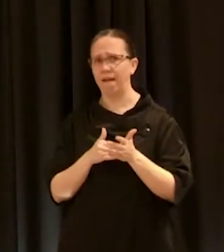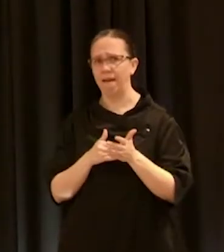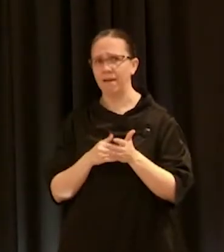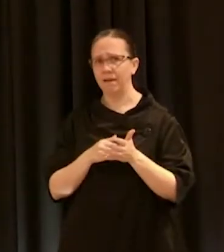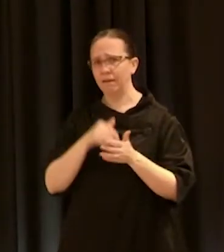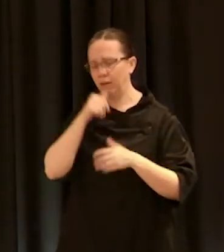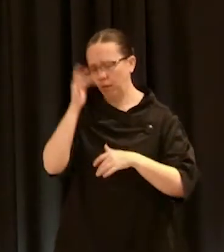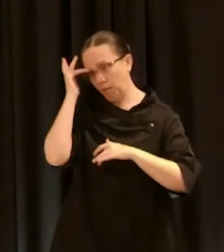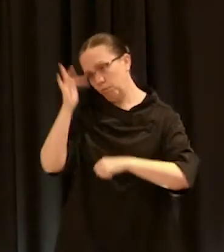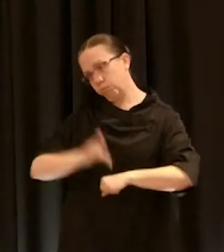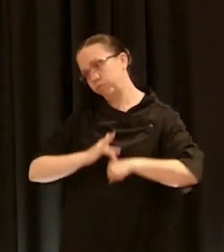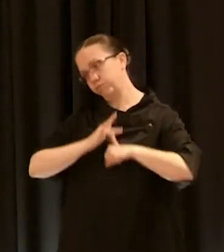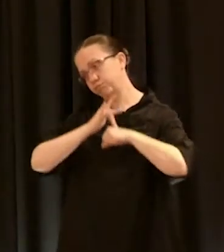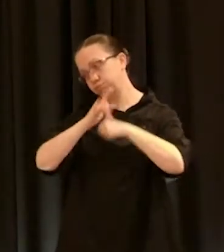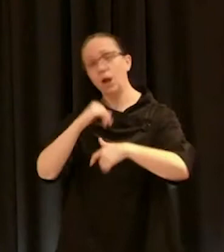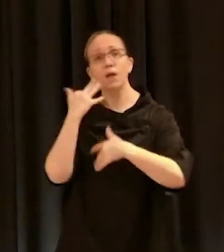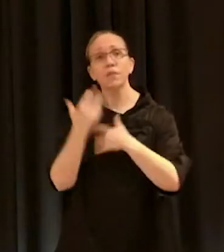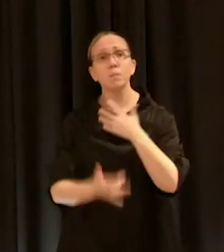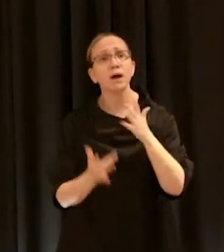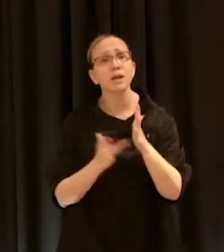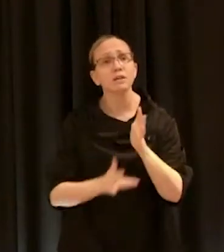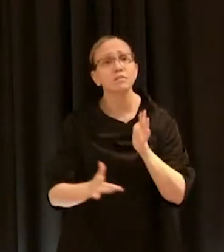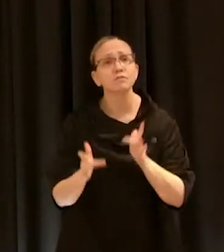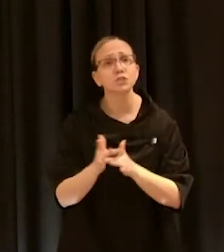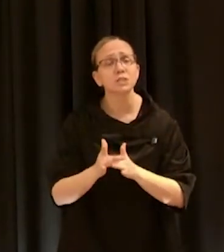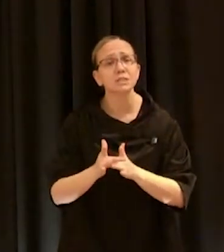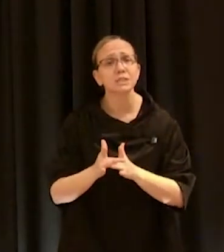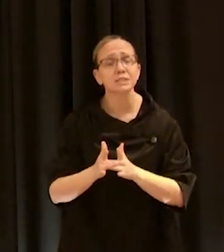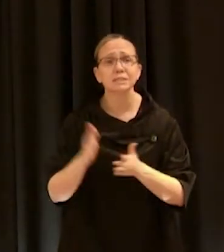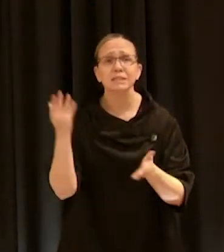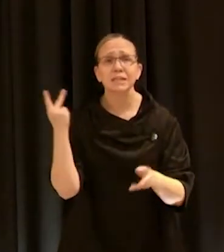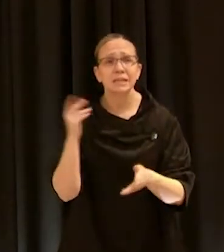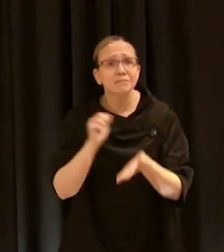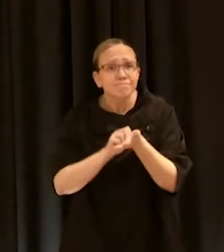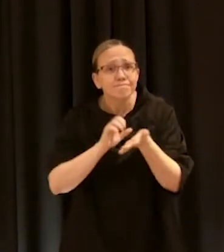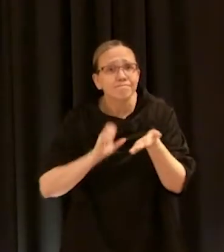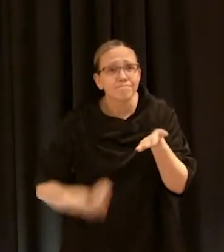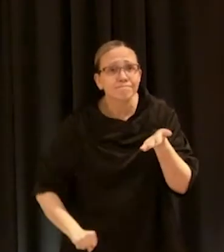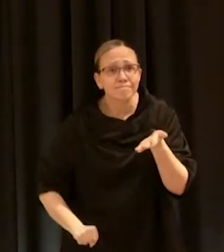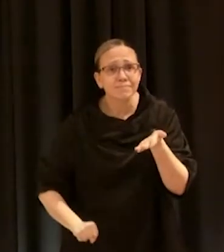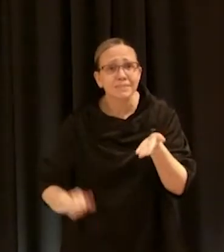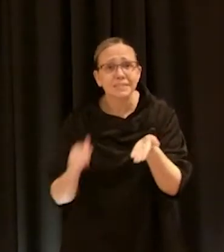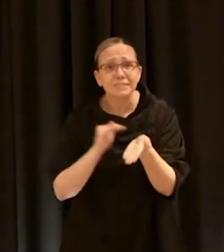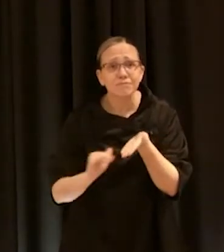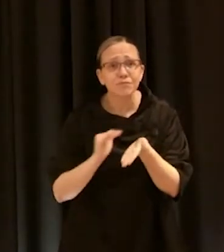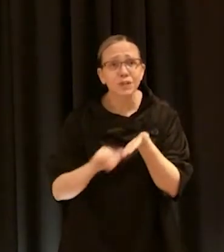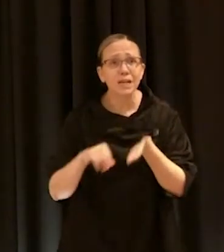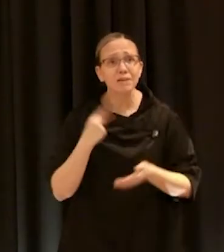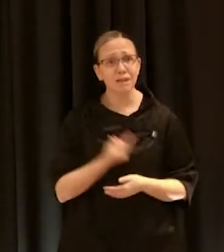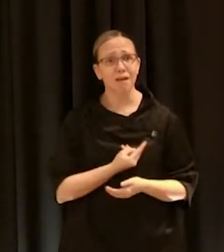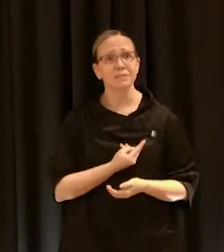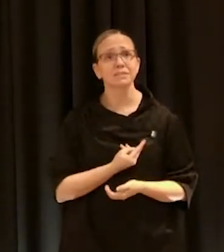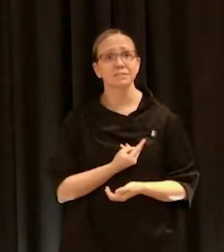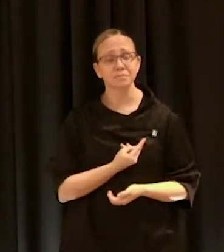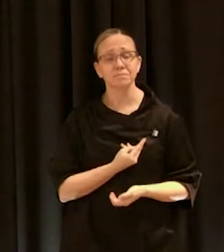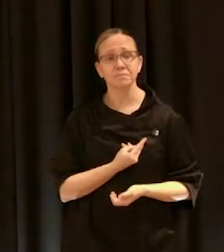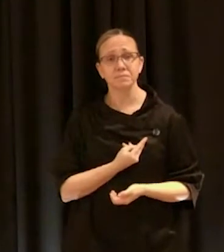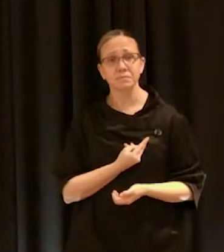have to always think about. The blood of Jesus has a way of pardoning us and washing away our